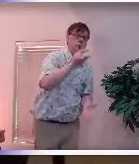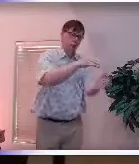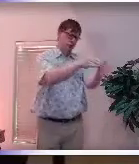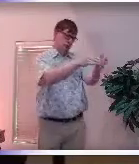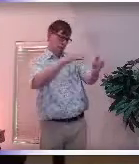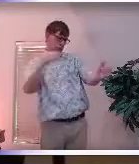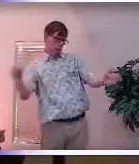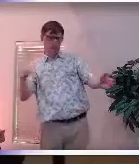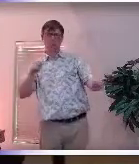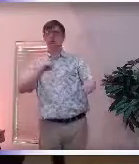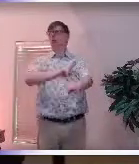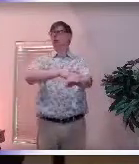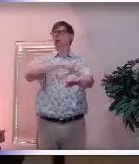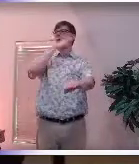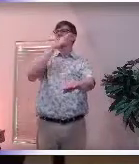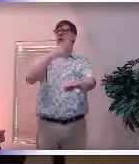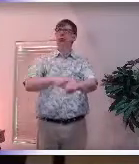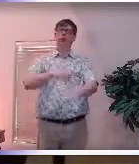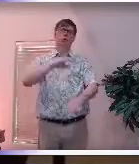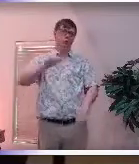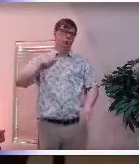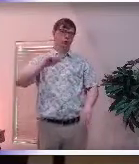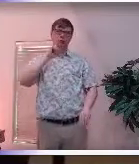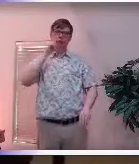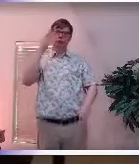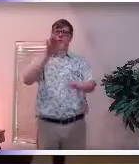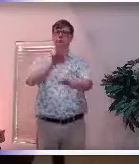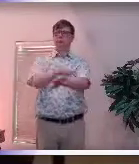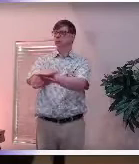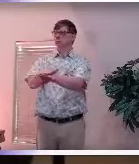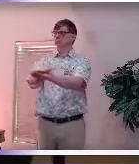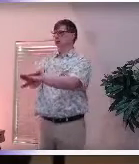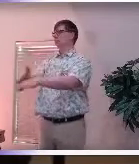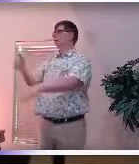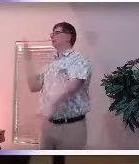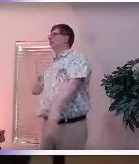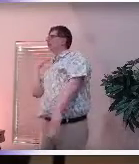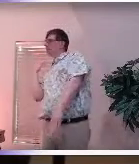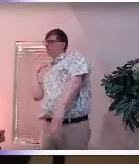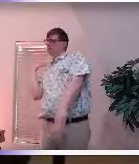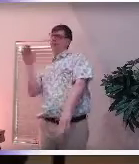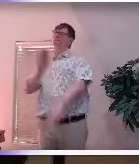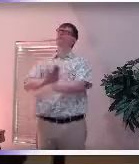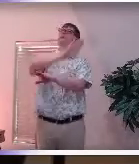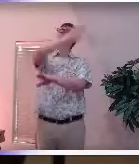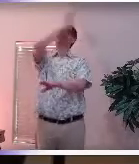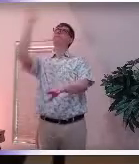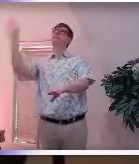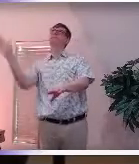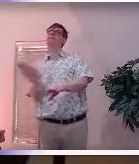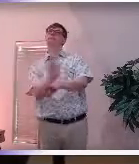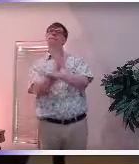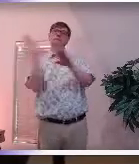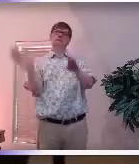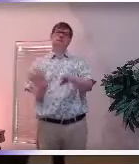extra year or so of training after completing a